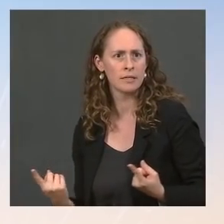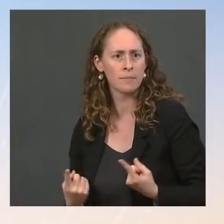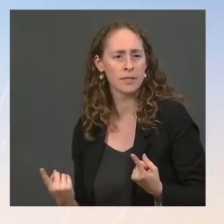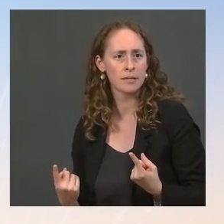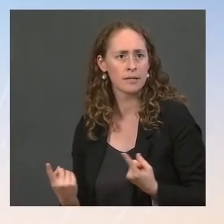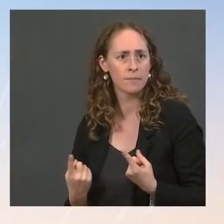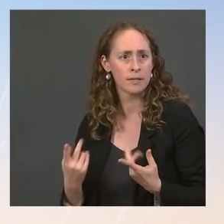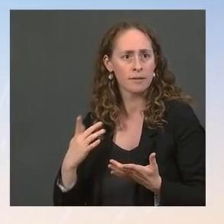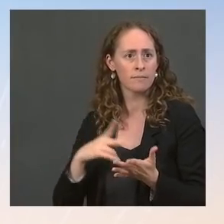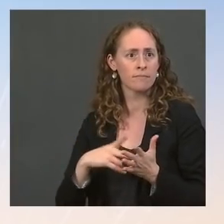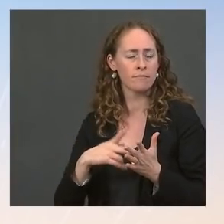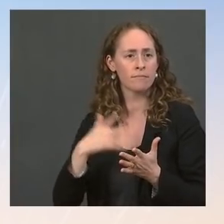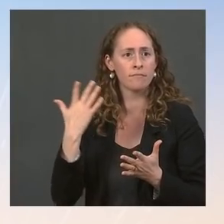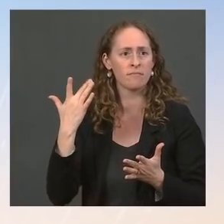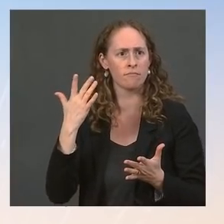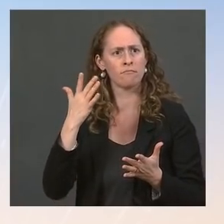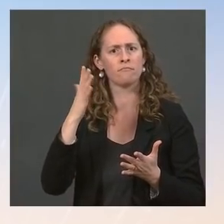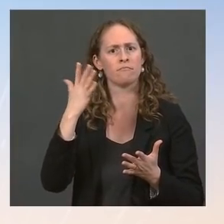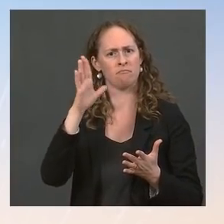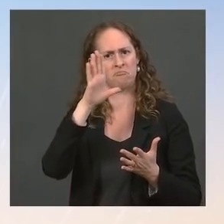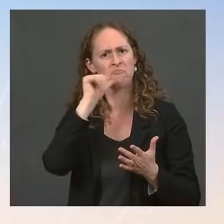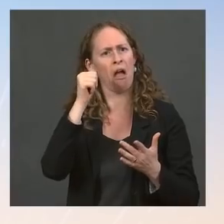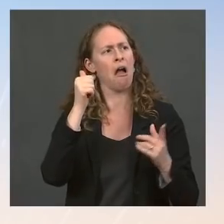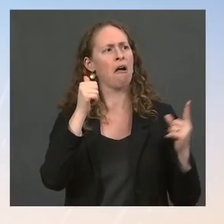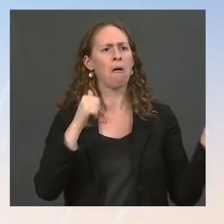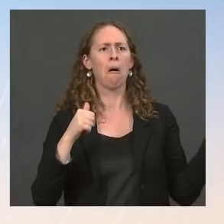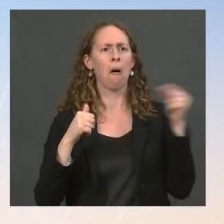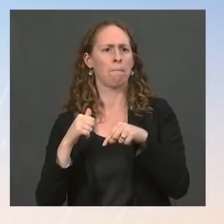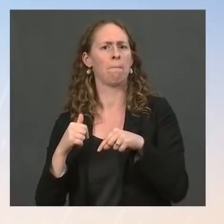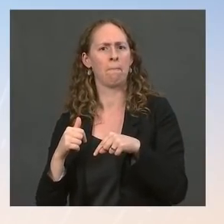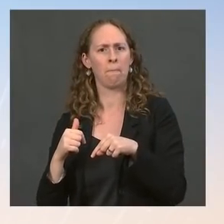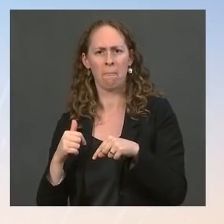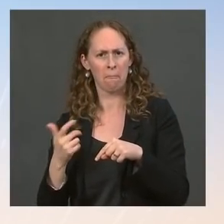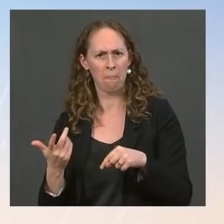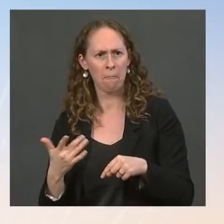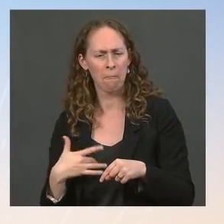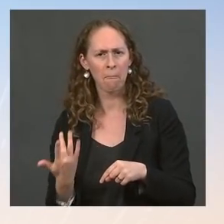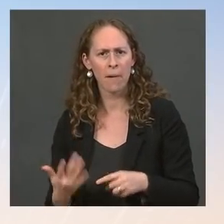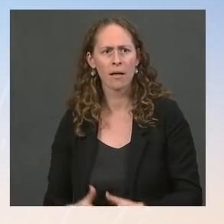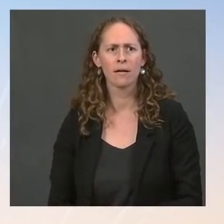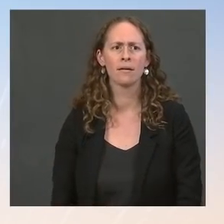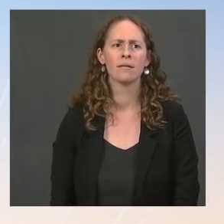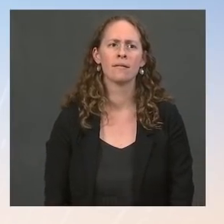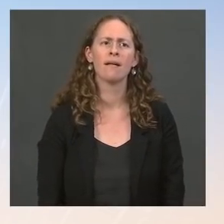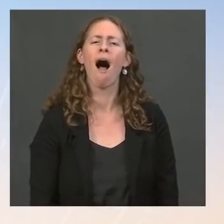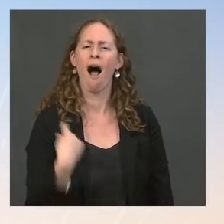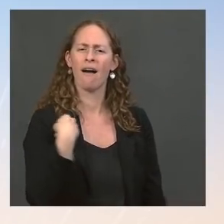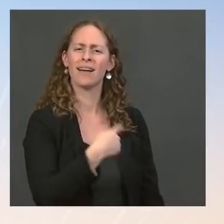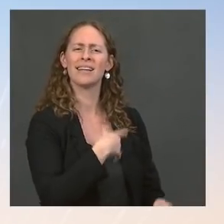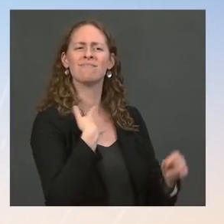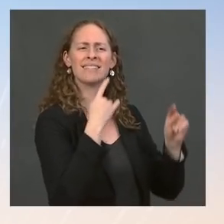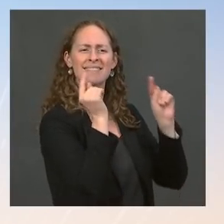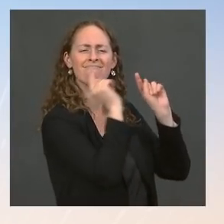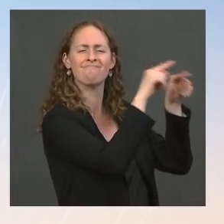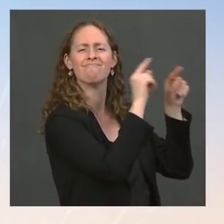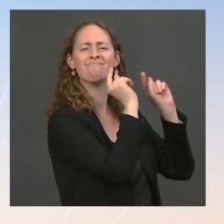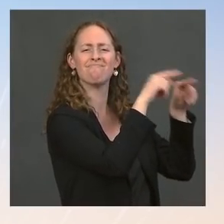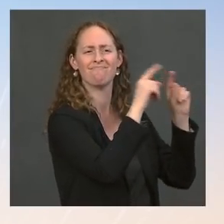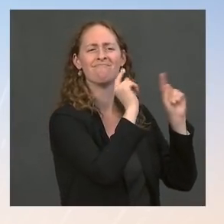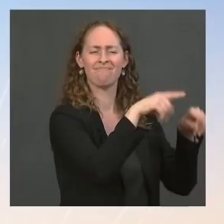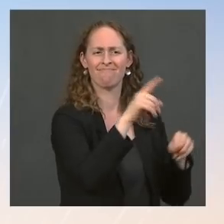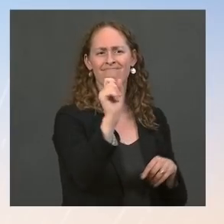senator coming here. What do you make of that? We go up there a lot. I know people don't focus on it all the time,